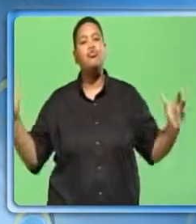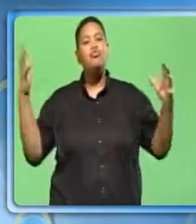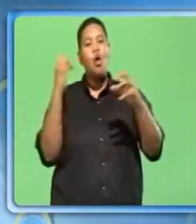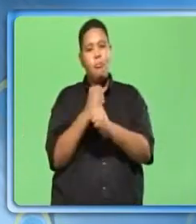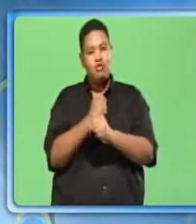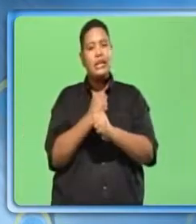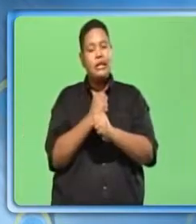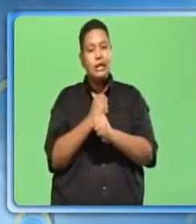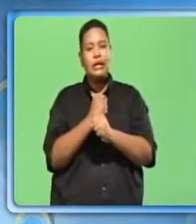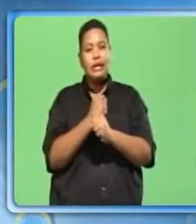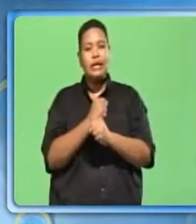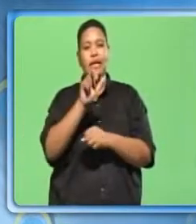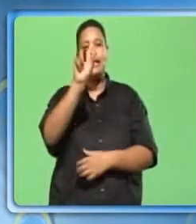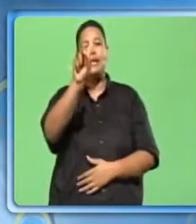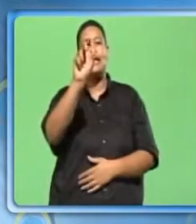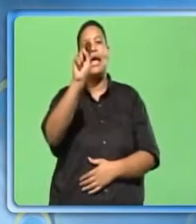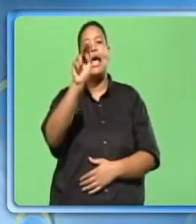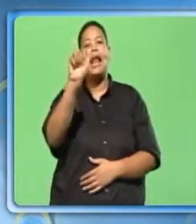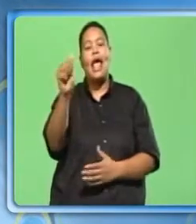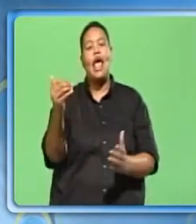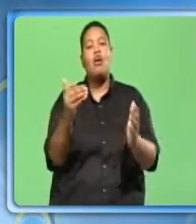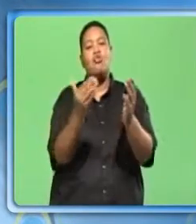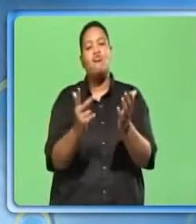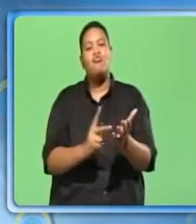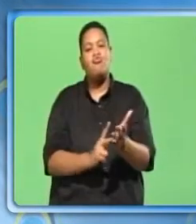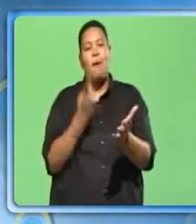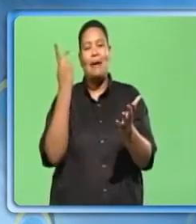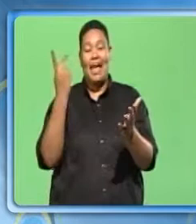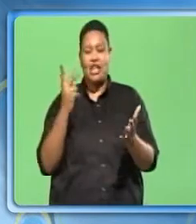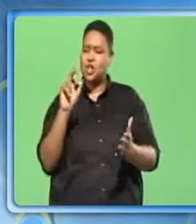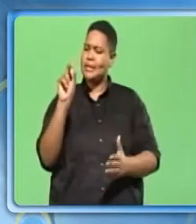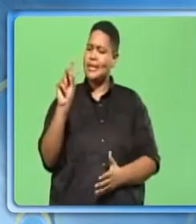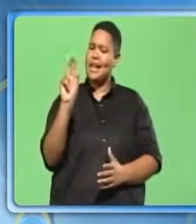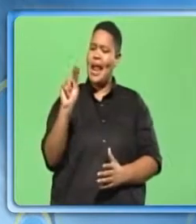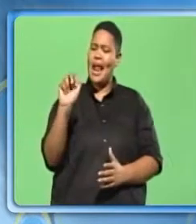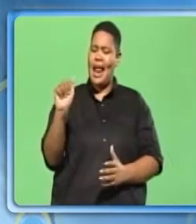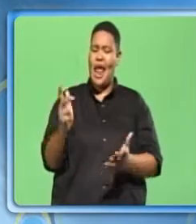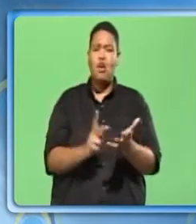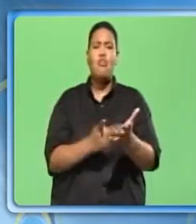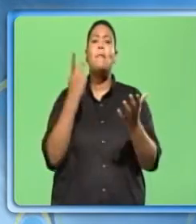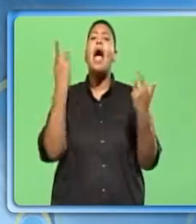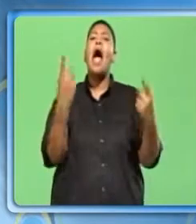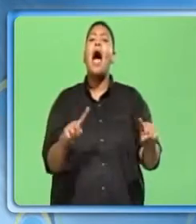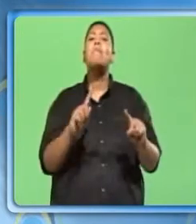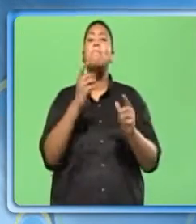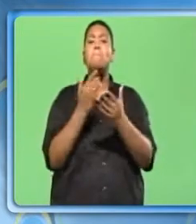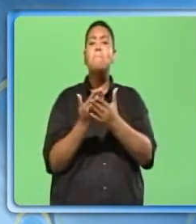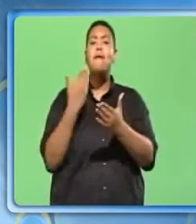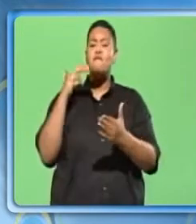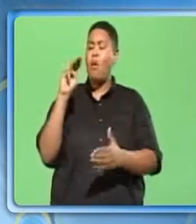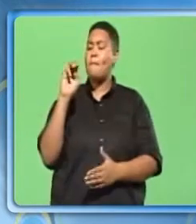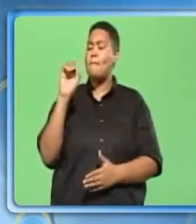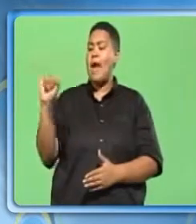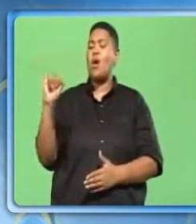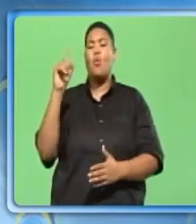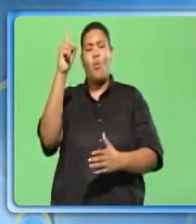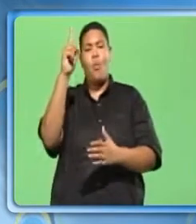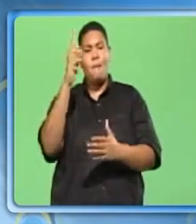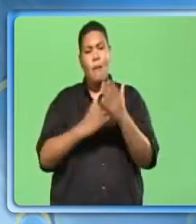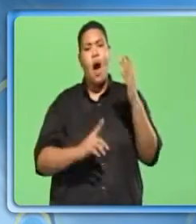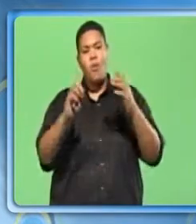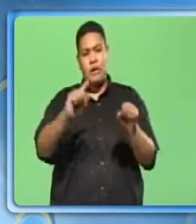Summary. DNA replication. DNA replication occurs before meiosis 1